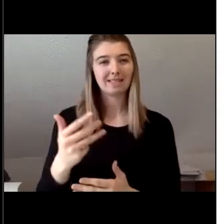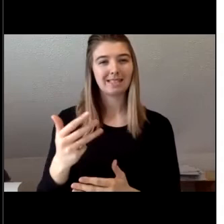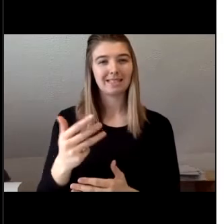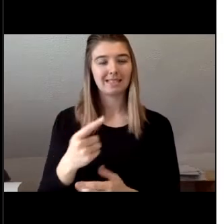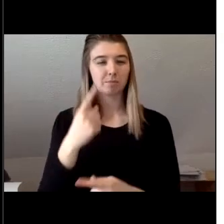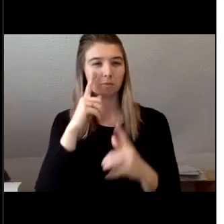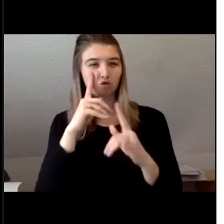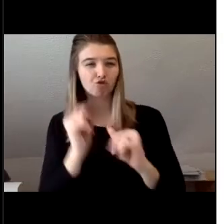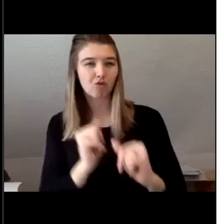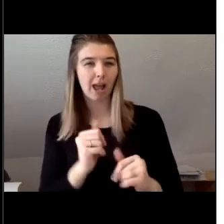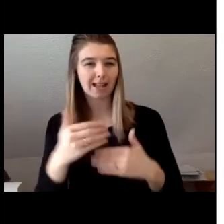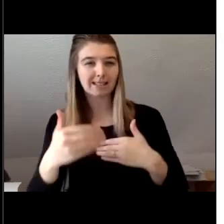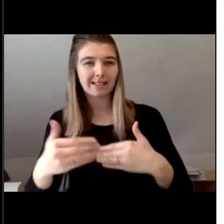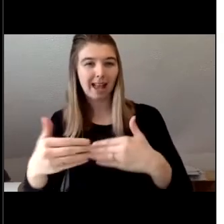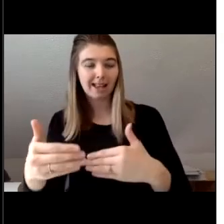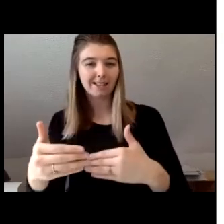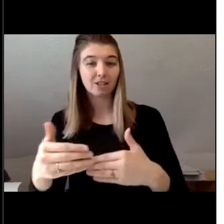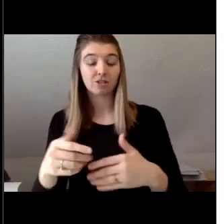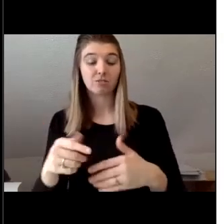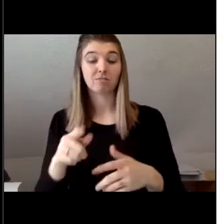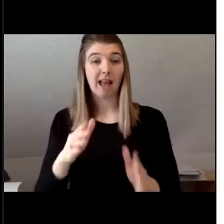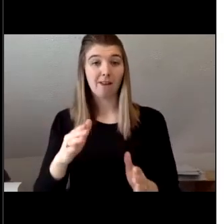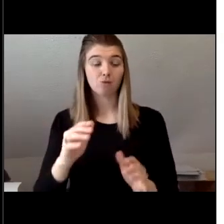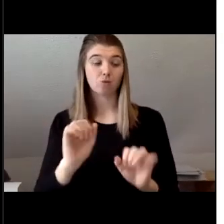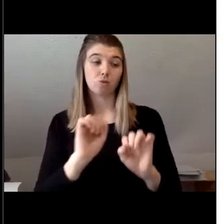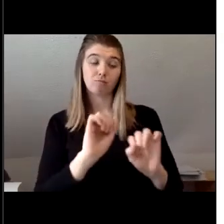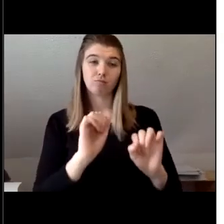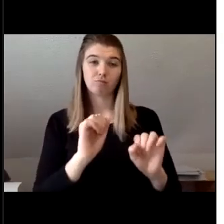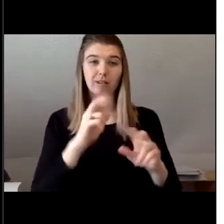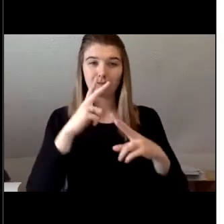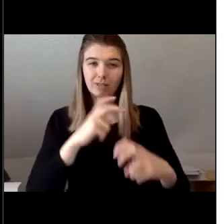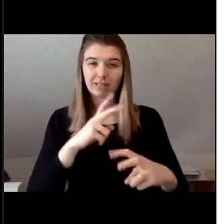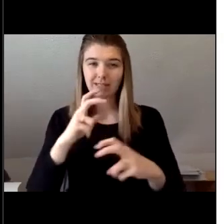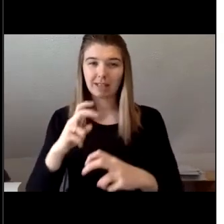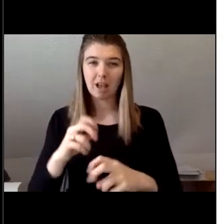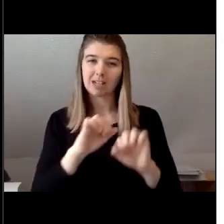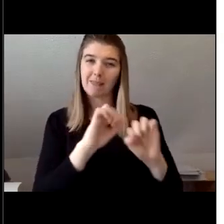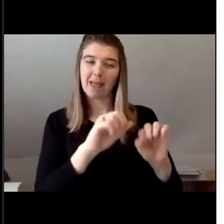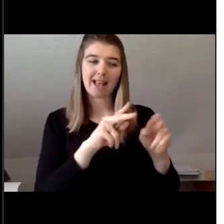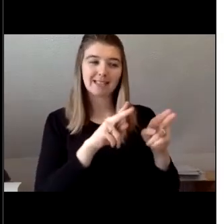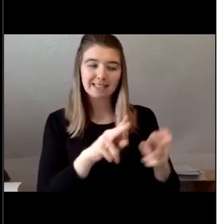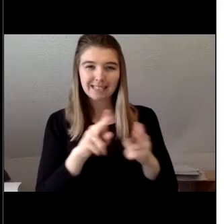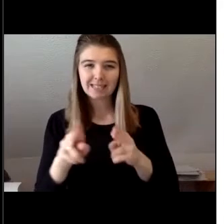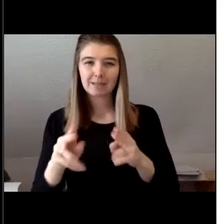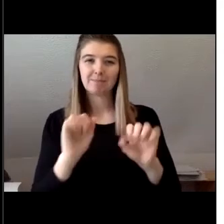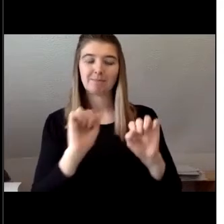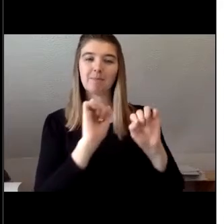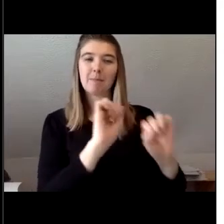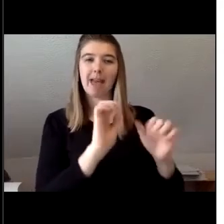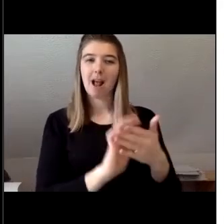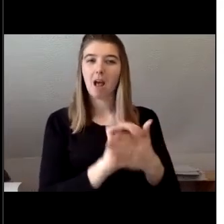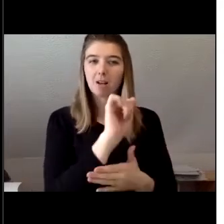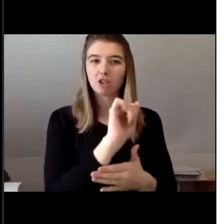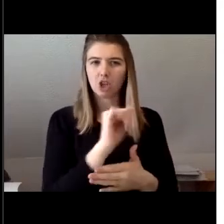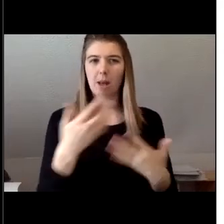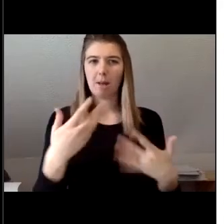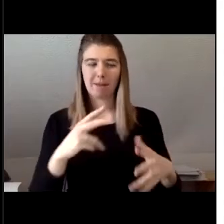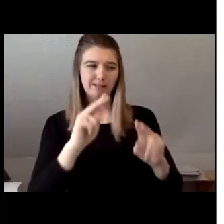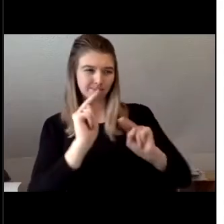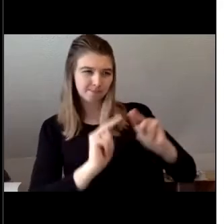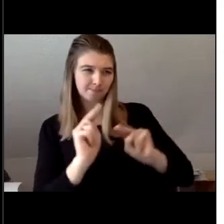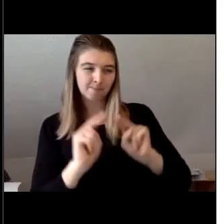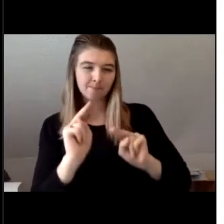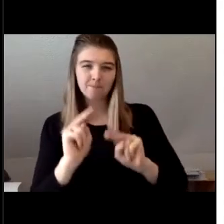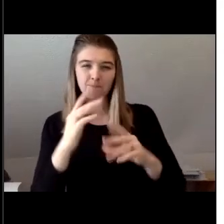and analyzed, and an in-depth assessment of the institution's systems, practices, and culture is carried out. And this is all to